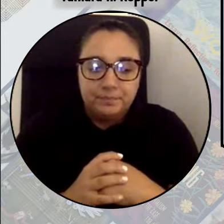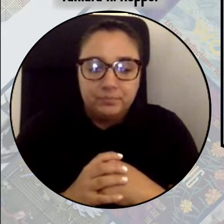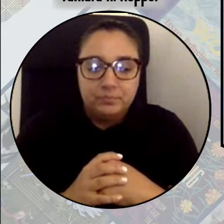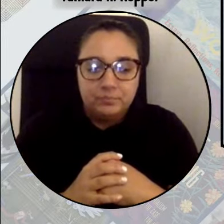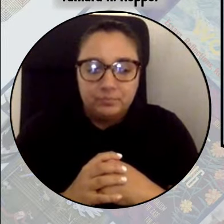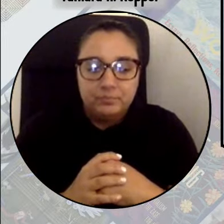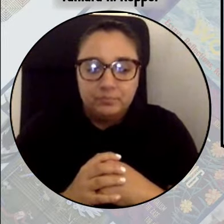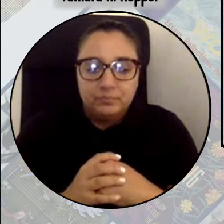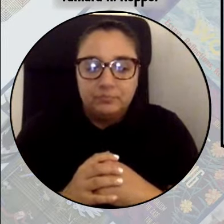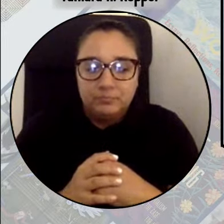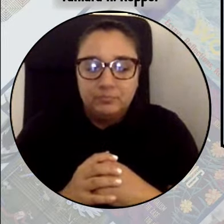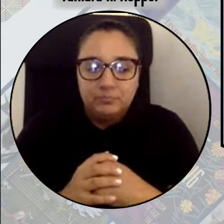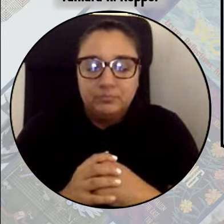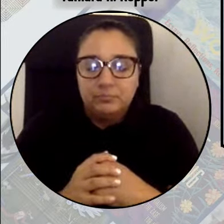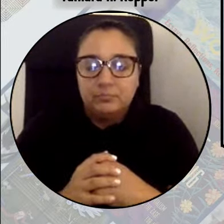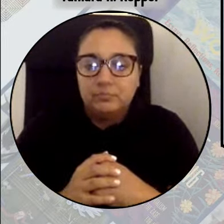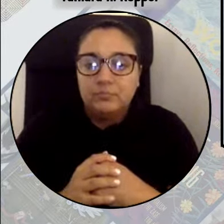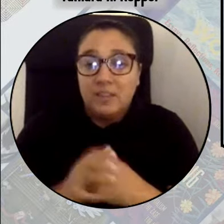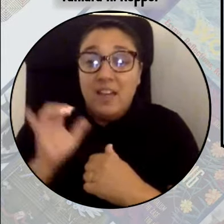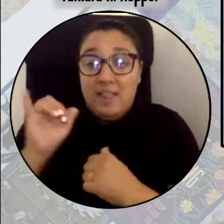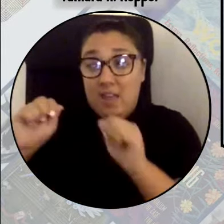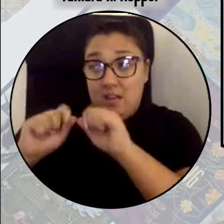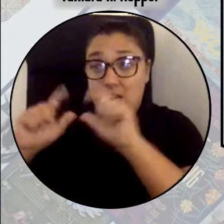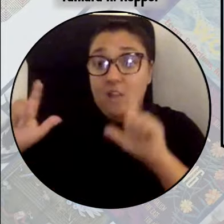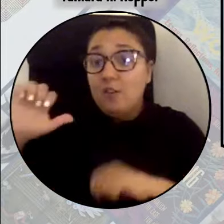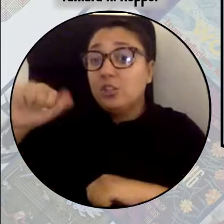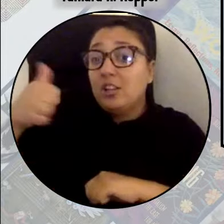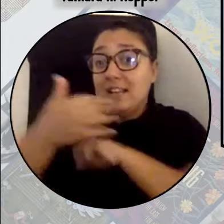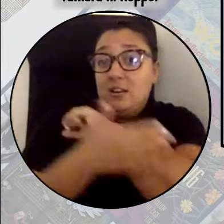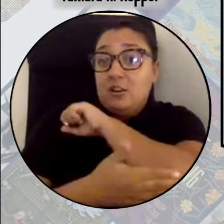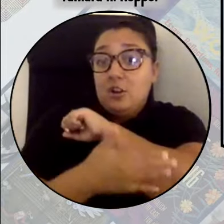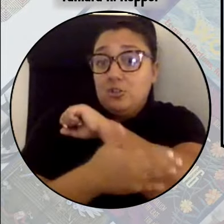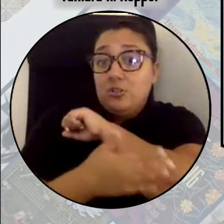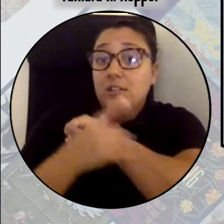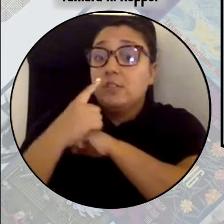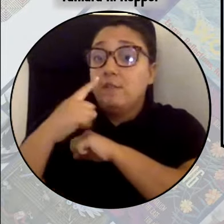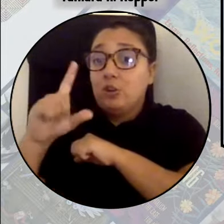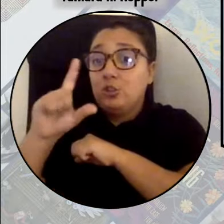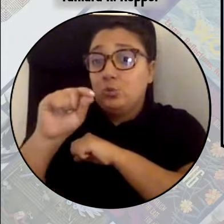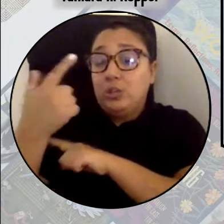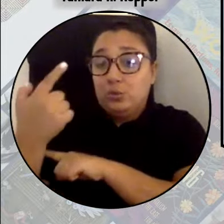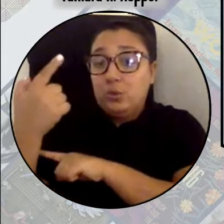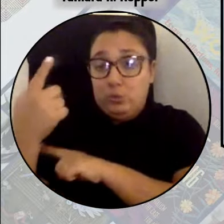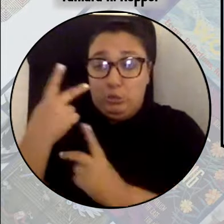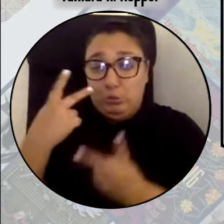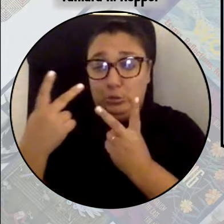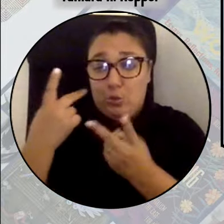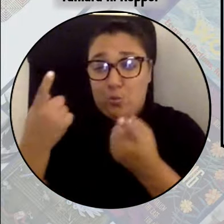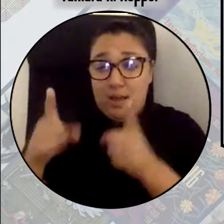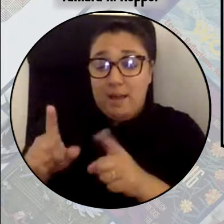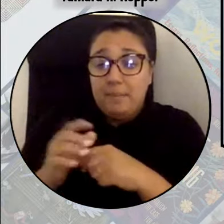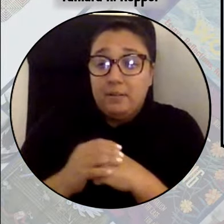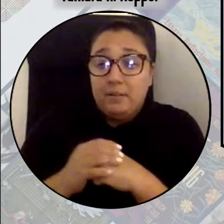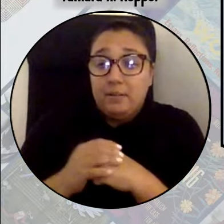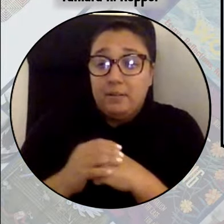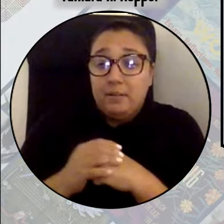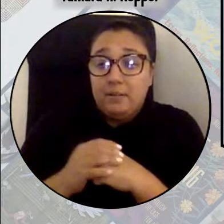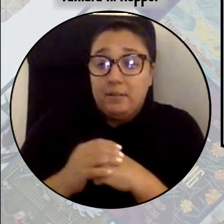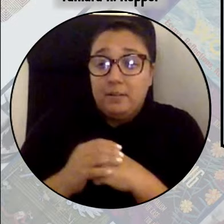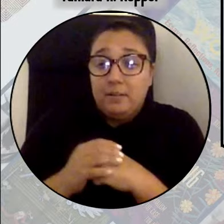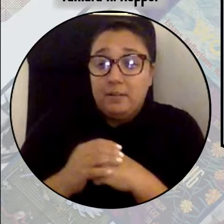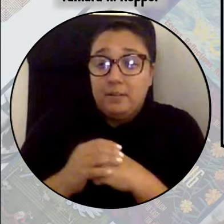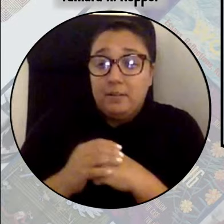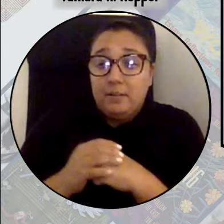10 countries of March 2021, okay? And so this was something where you saw a lot of concerns under President Trump's